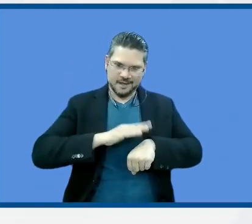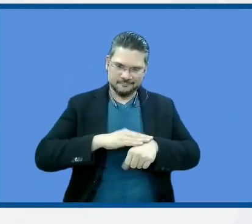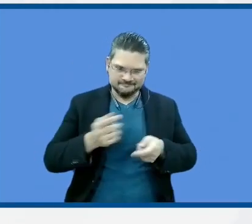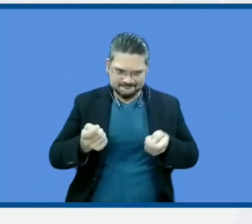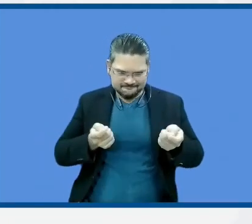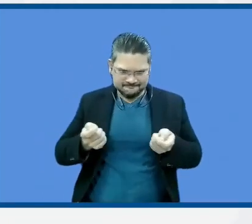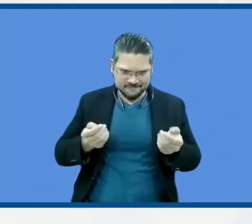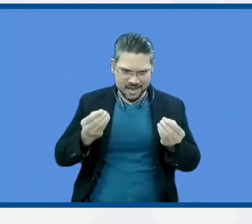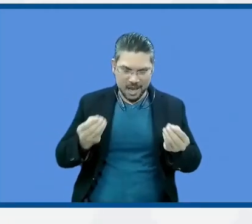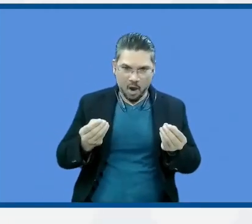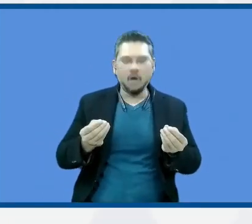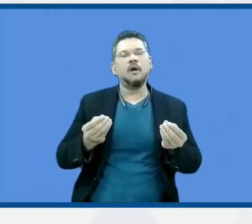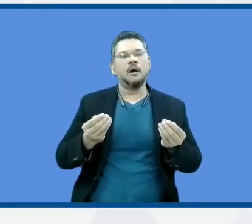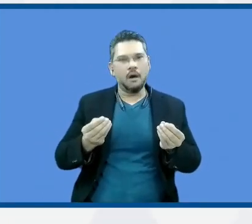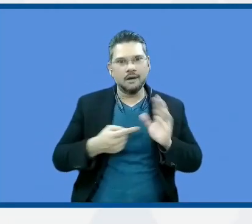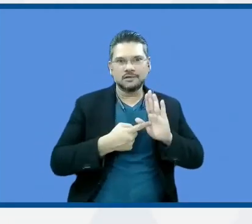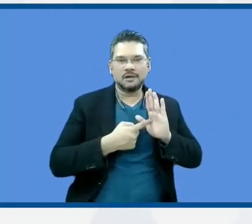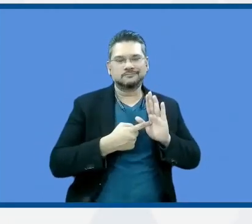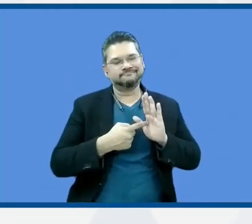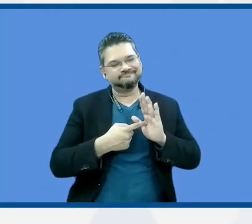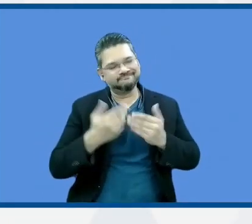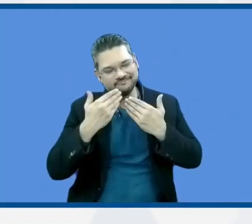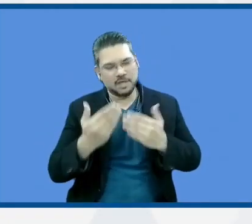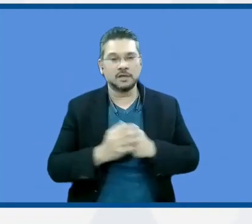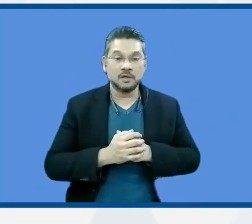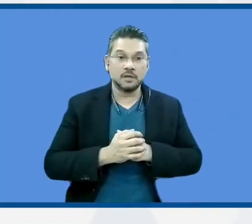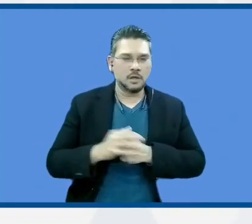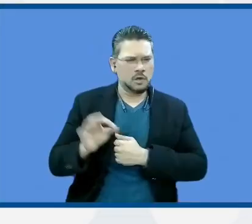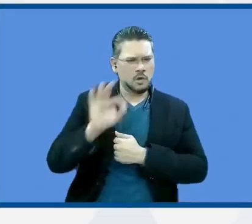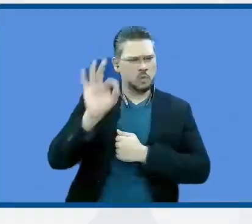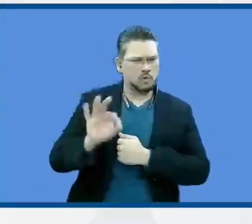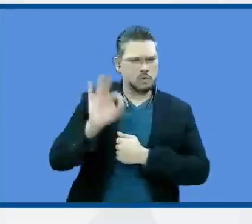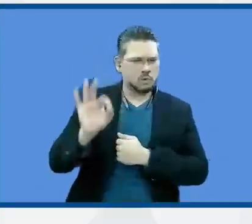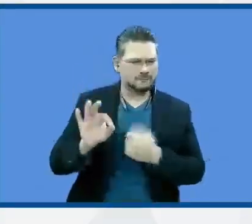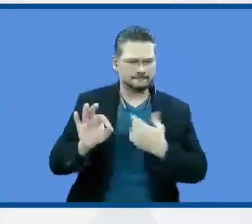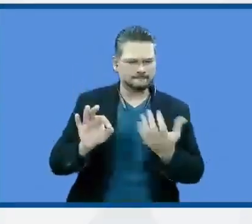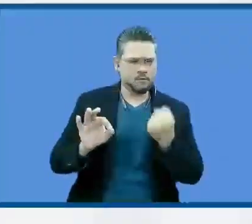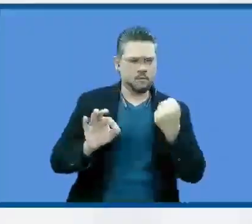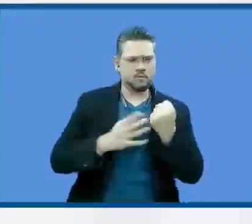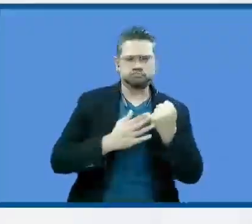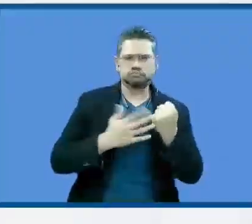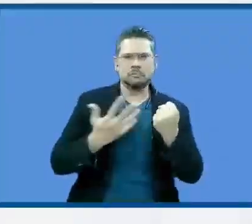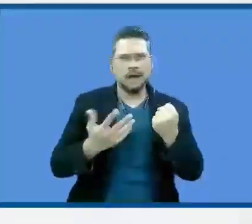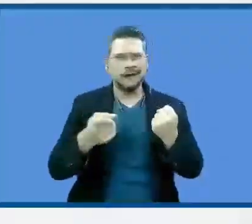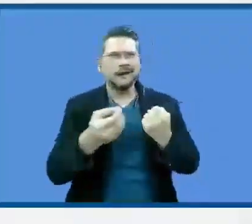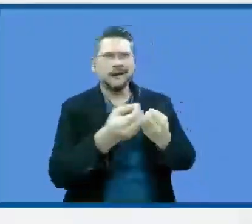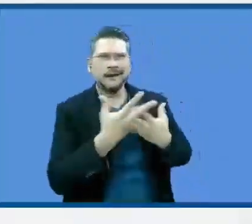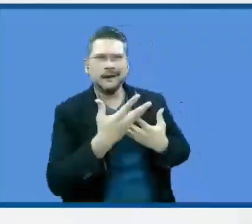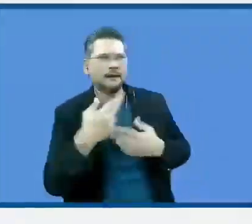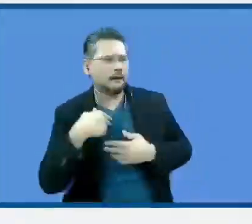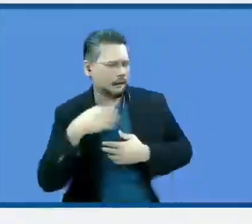When we come to questions, I'll be asking you, I think I heard you say that while COVID was going on, you also had a